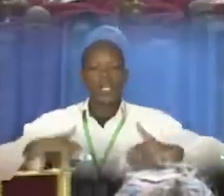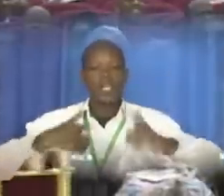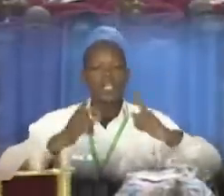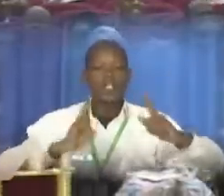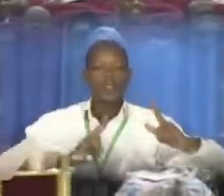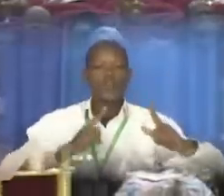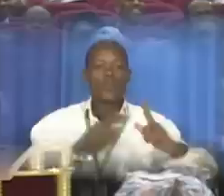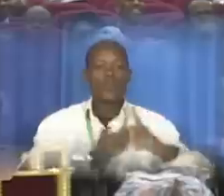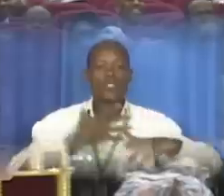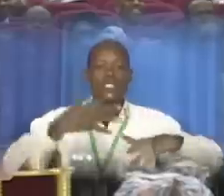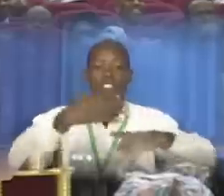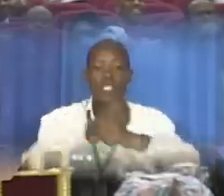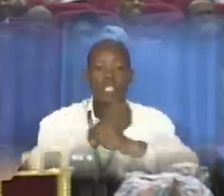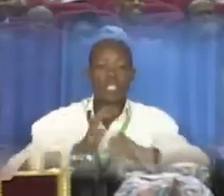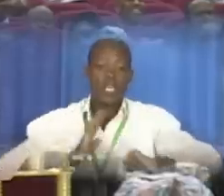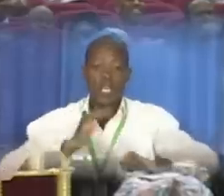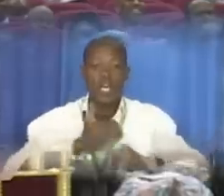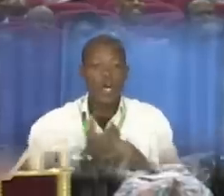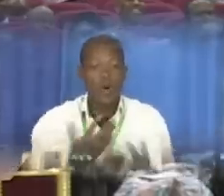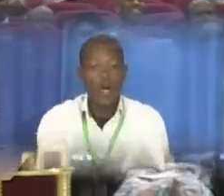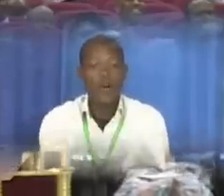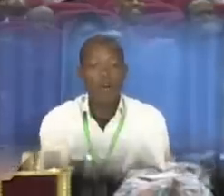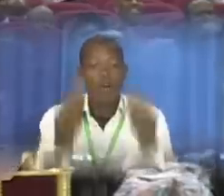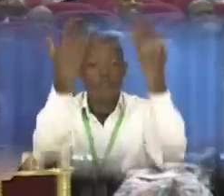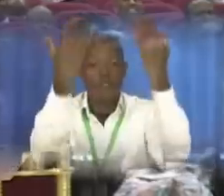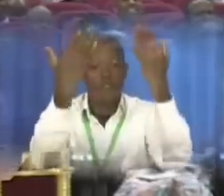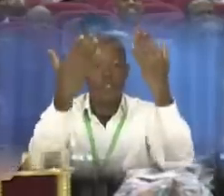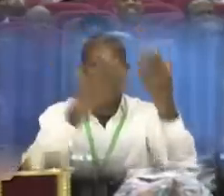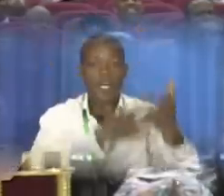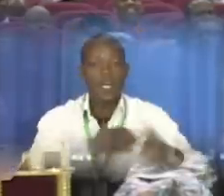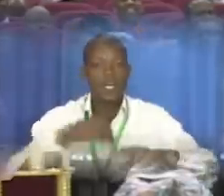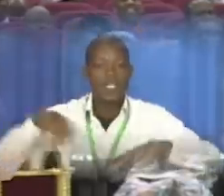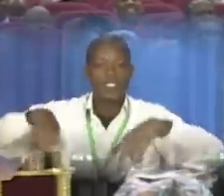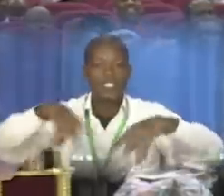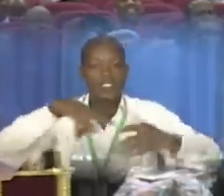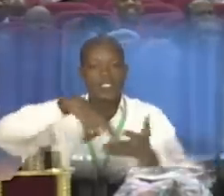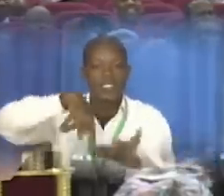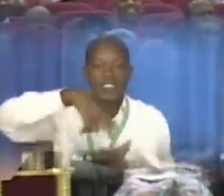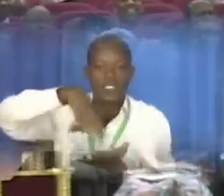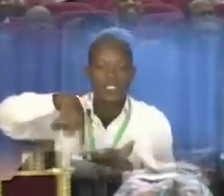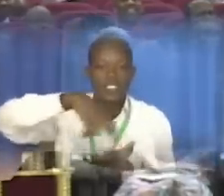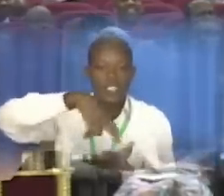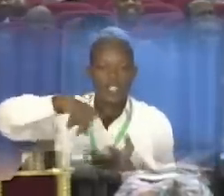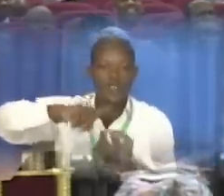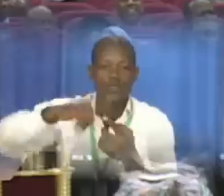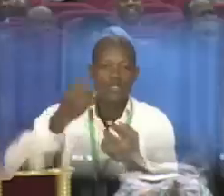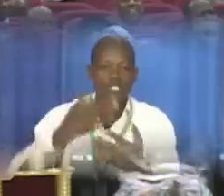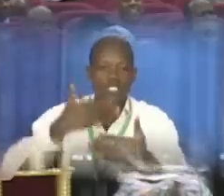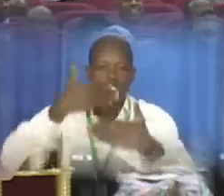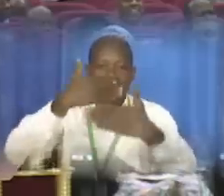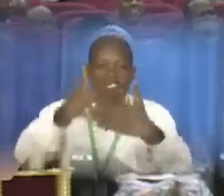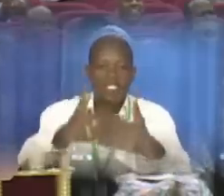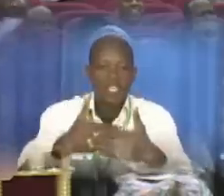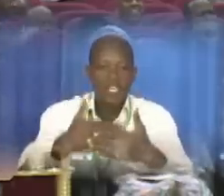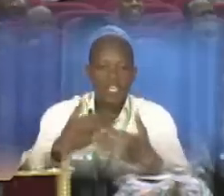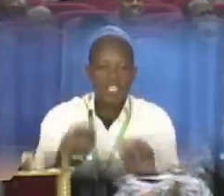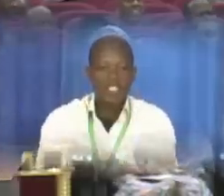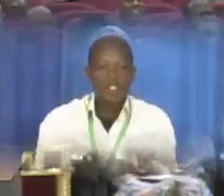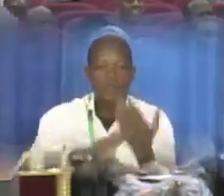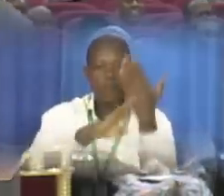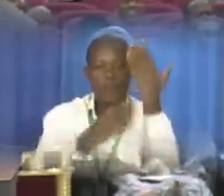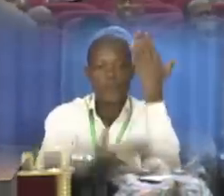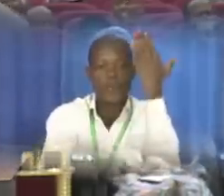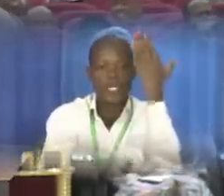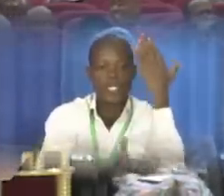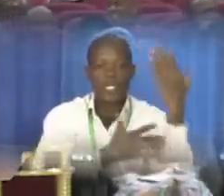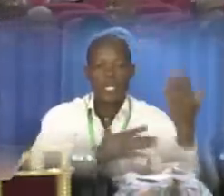joy, you dance to the nearest basket, you drop your offering, and I pronounce a blessing on you, and you'll